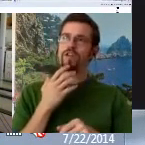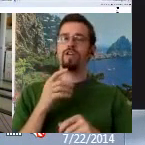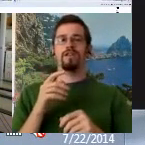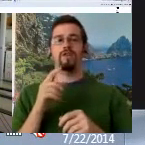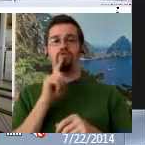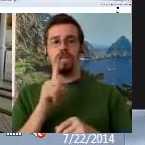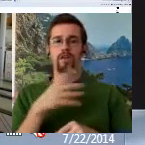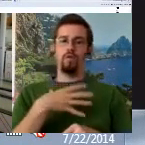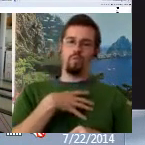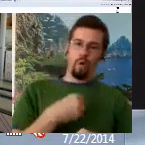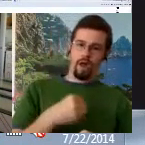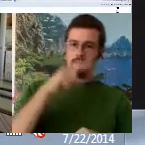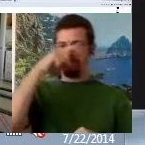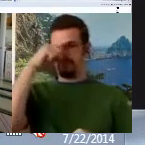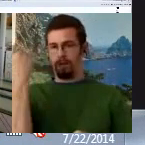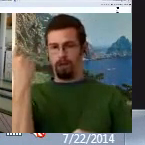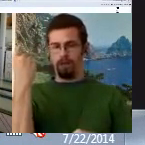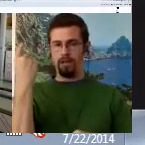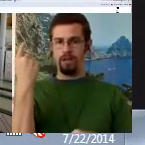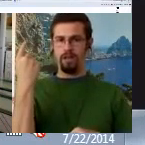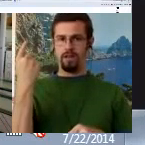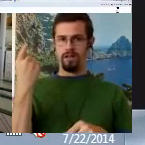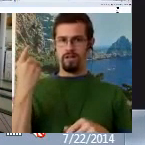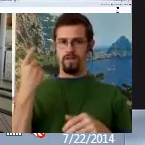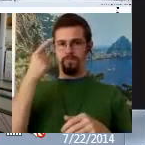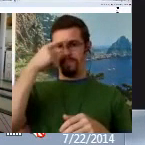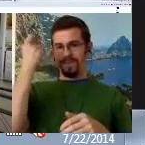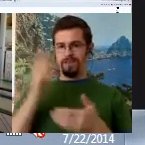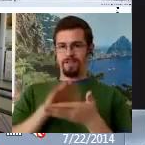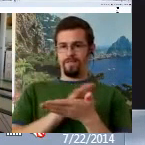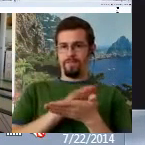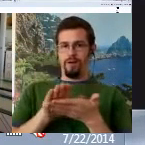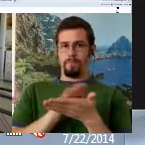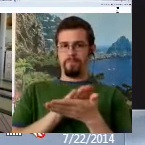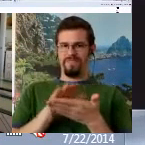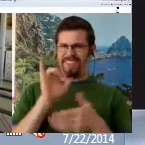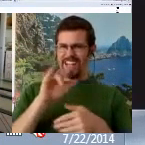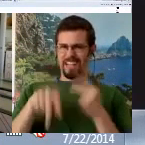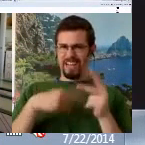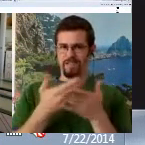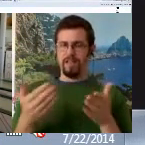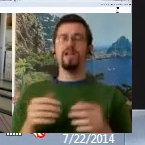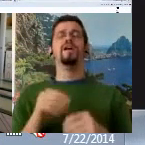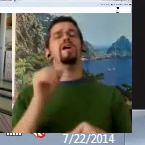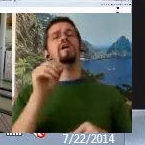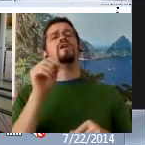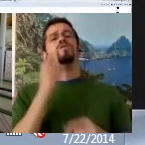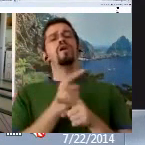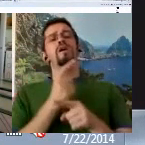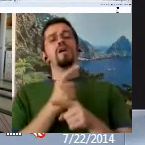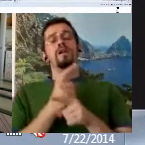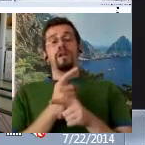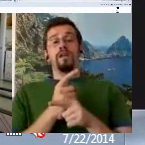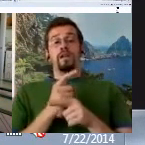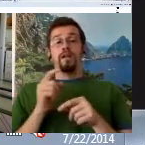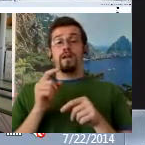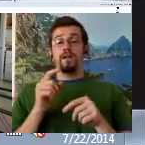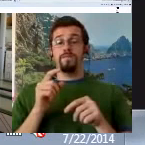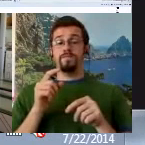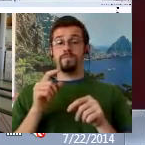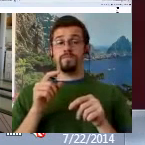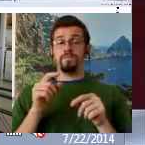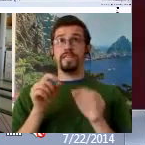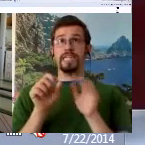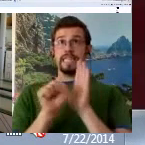and black, aren't we, Steve? The palms, stuff like that. Right. The outline or the line of the